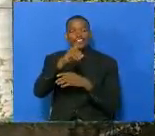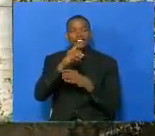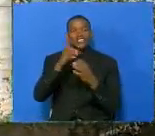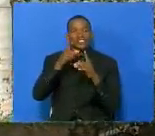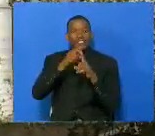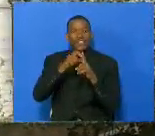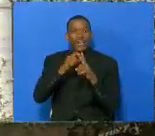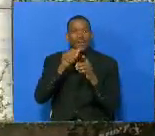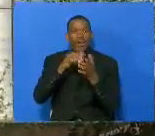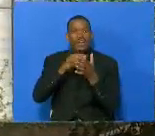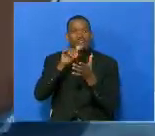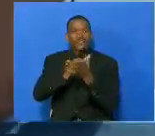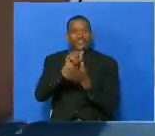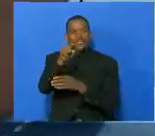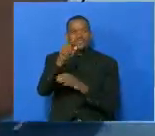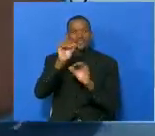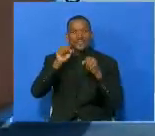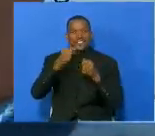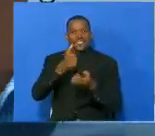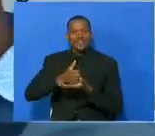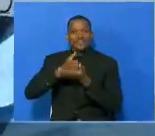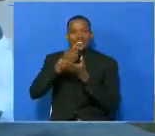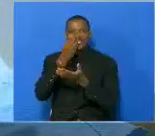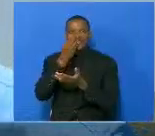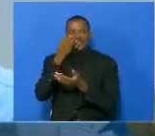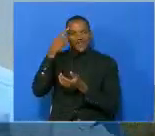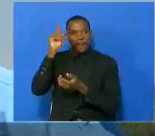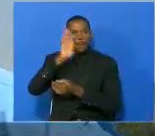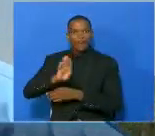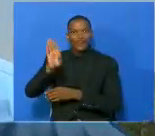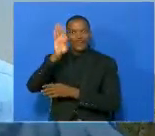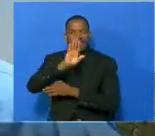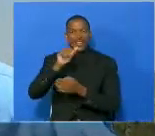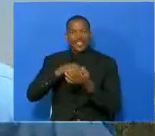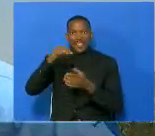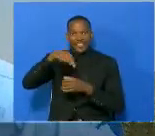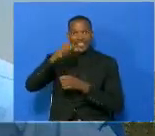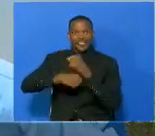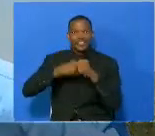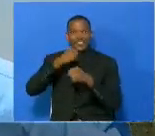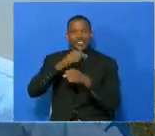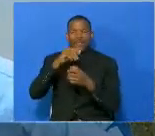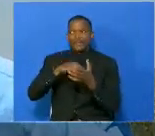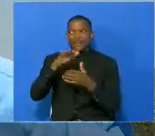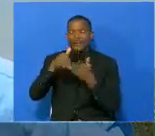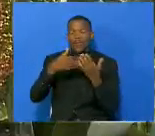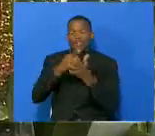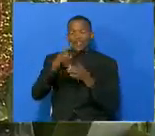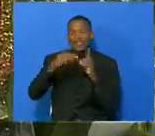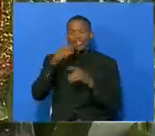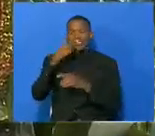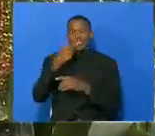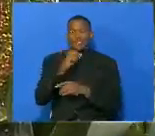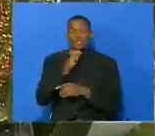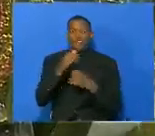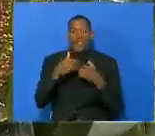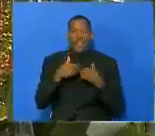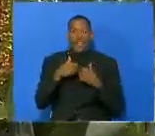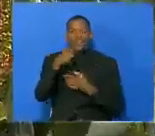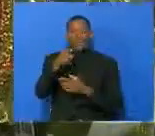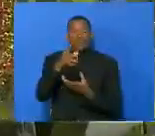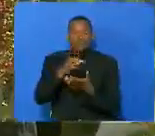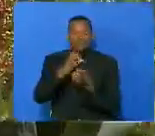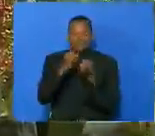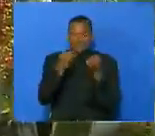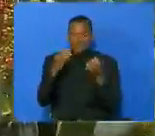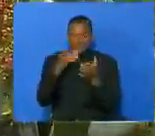le bokgoni jwa go ntsha dijo tse di ka jesang lehatshe leno. Monongwaga balemi ba re ga ba sologela thobo e e nametsang ka dipula